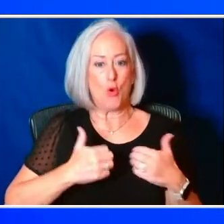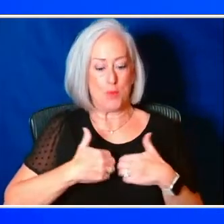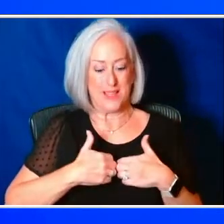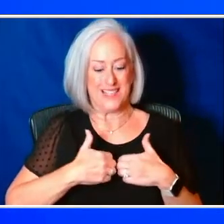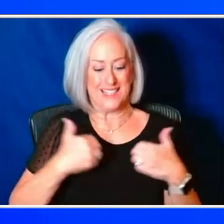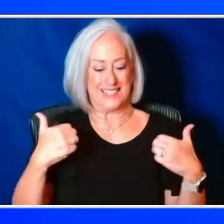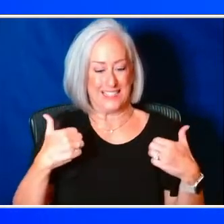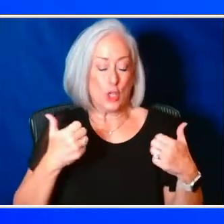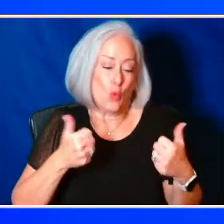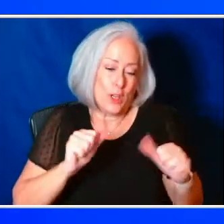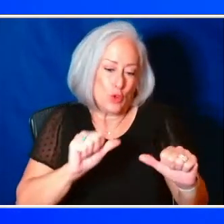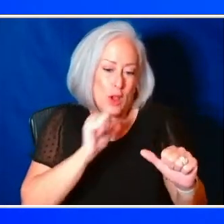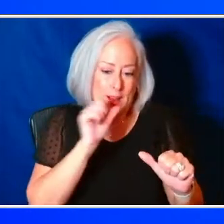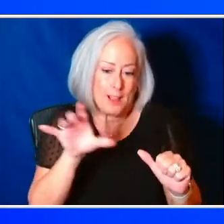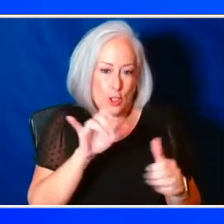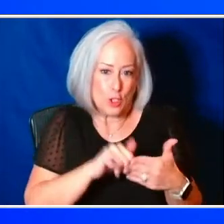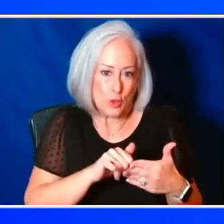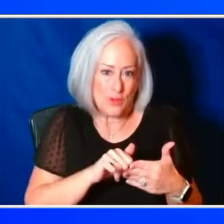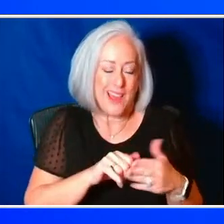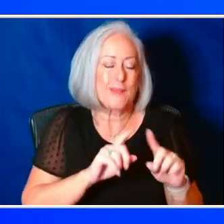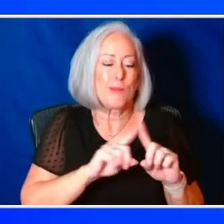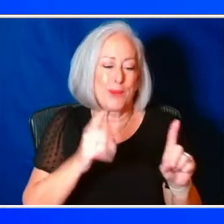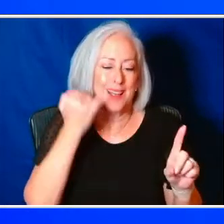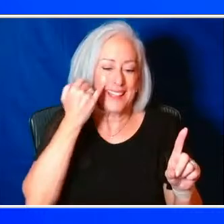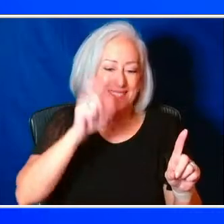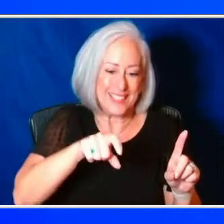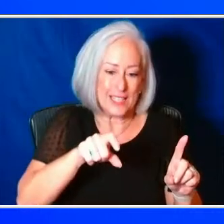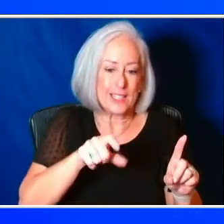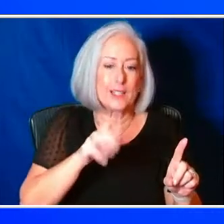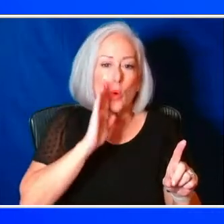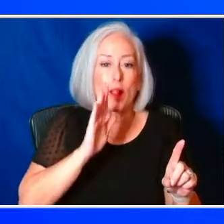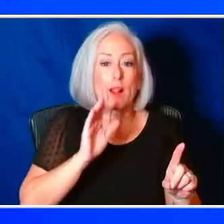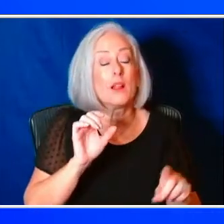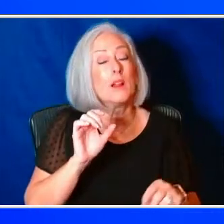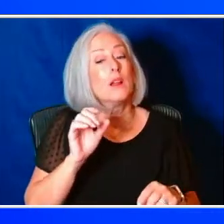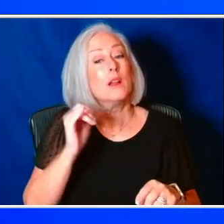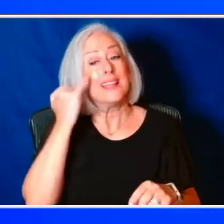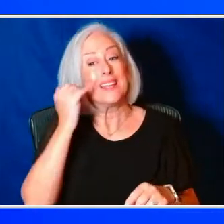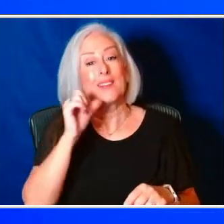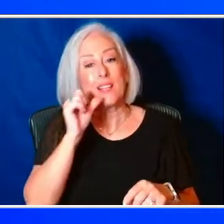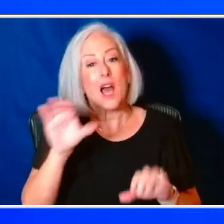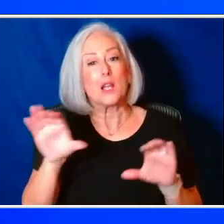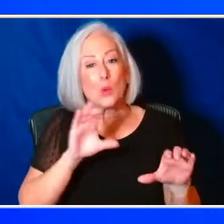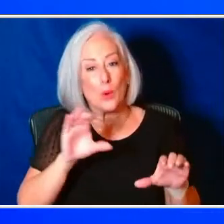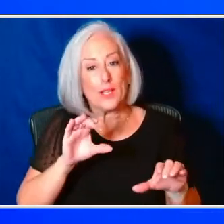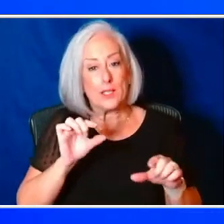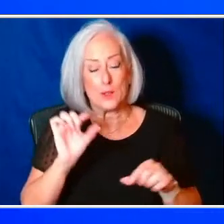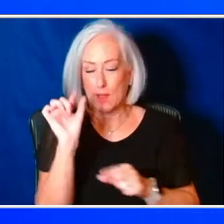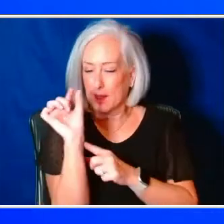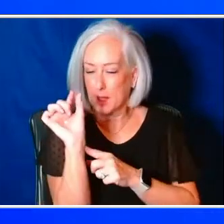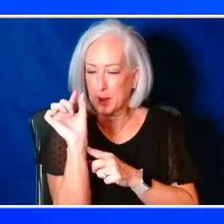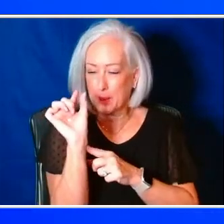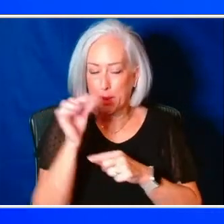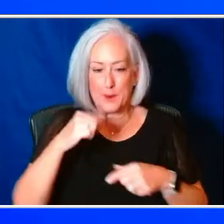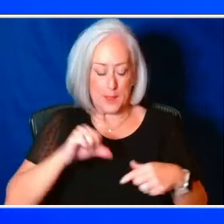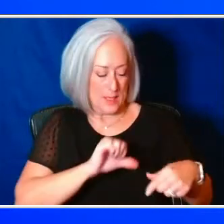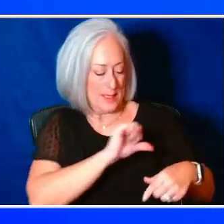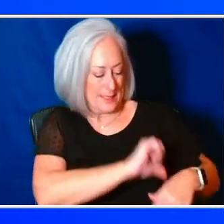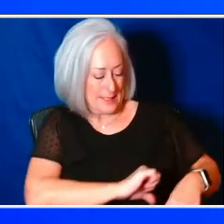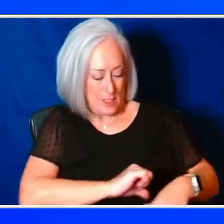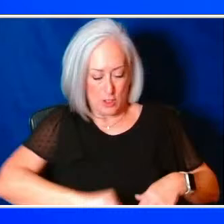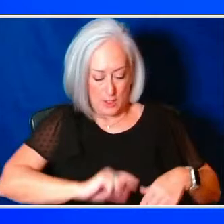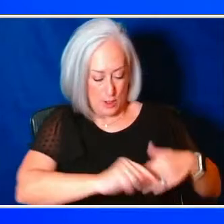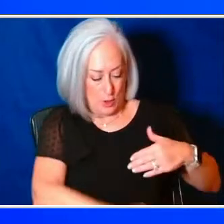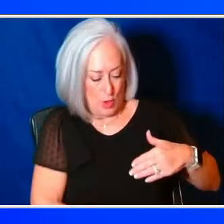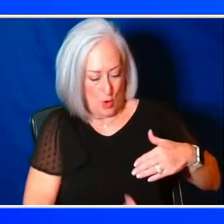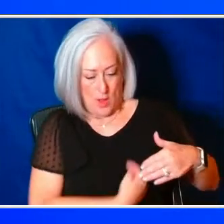what's needed, we'll do it. Otherwise, we use small incisions, whether they be thoracoscopic with a little camera or robotic even. And we've